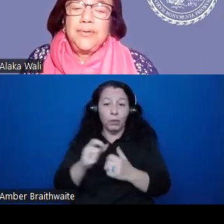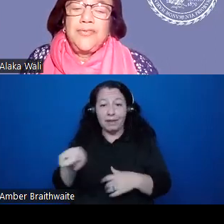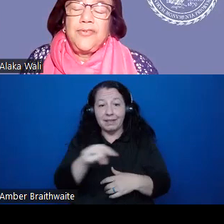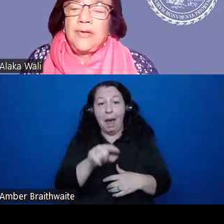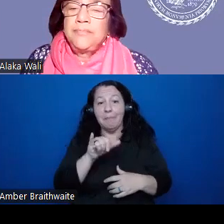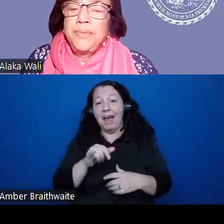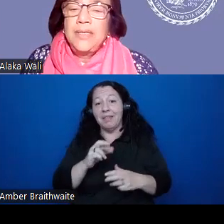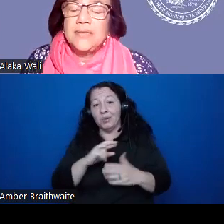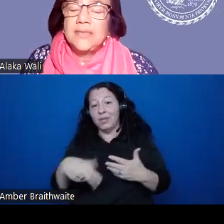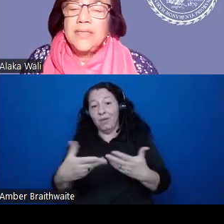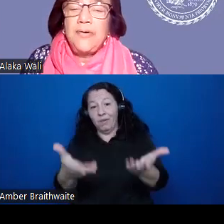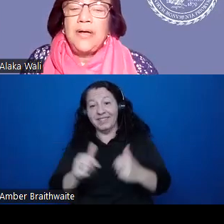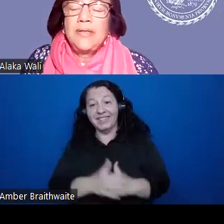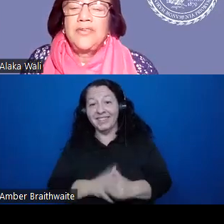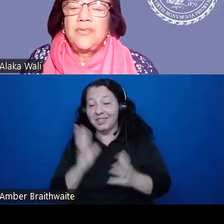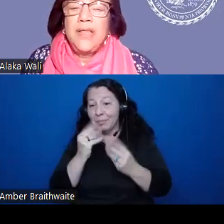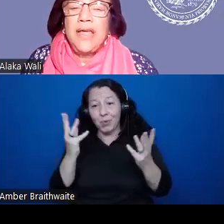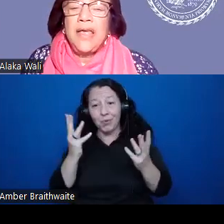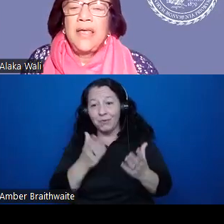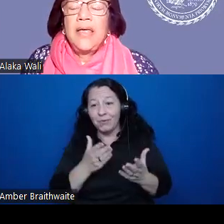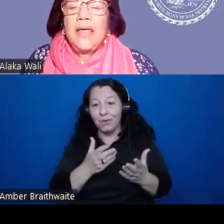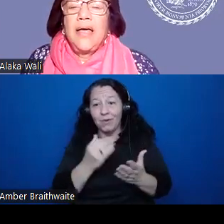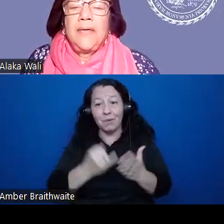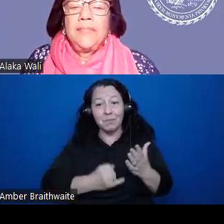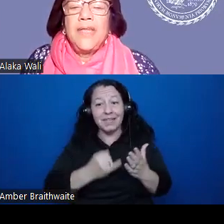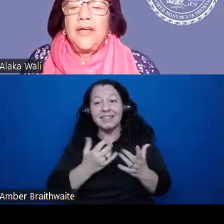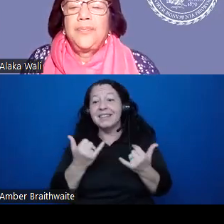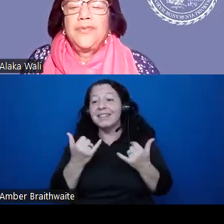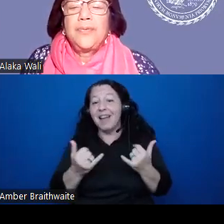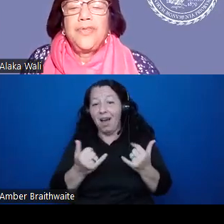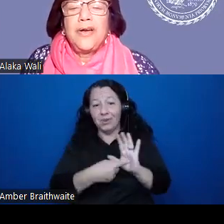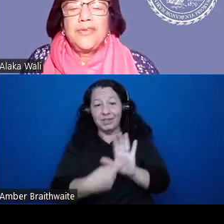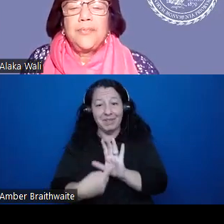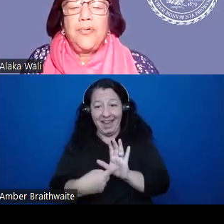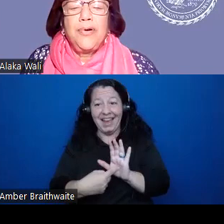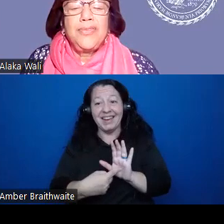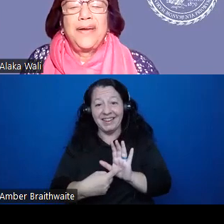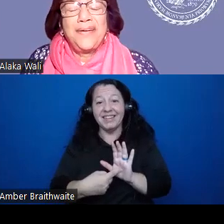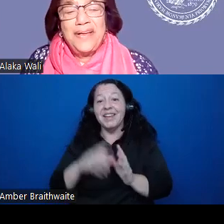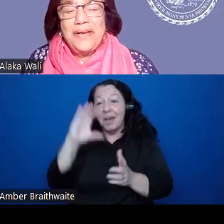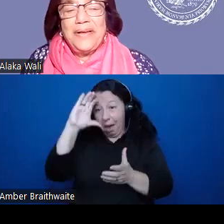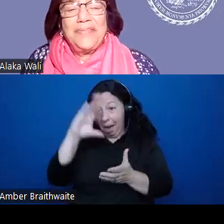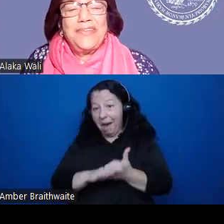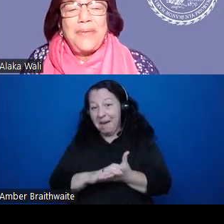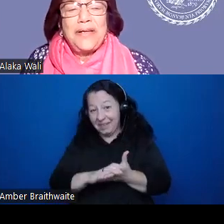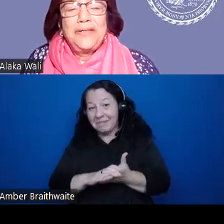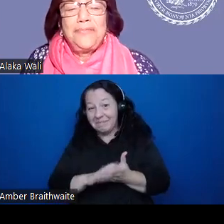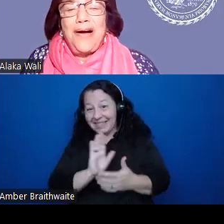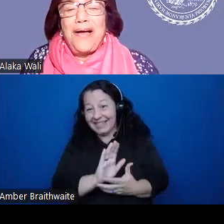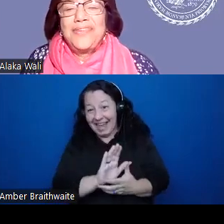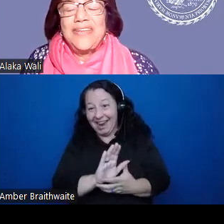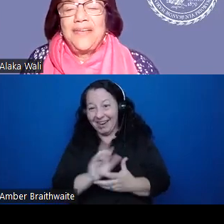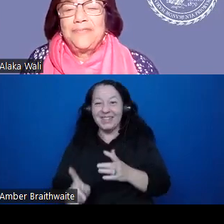a beautiful piece that's now on display. The husbands were there to support their